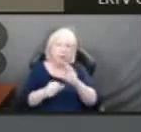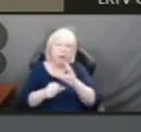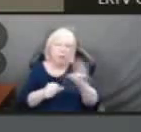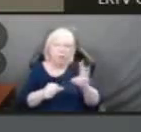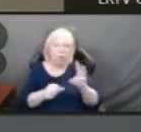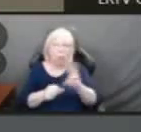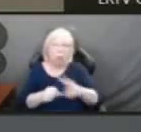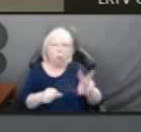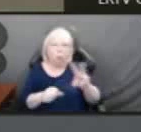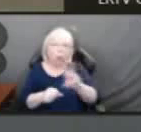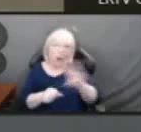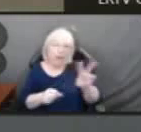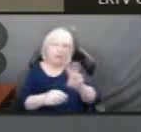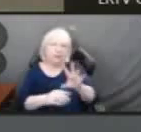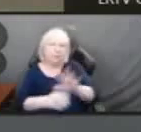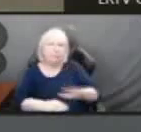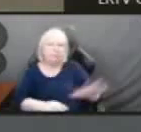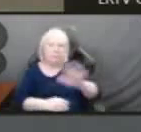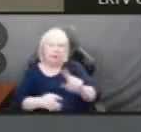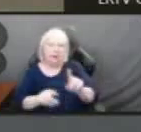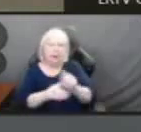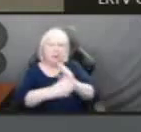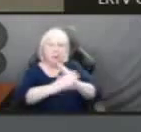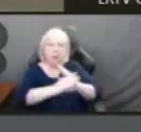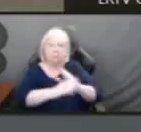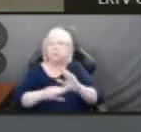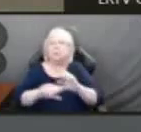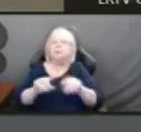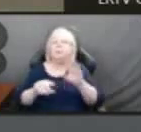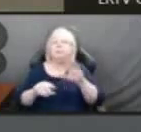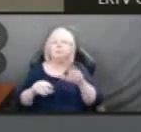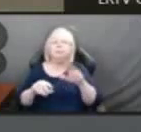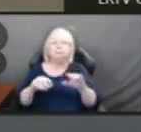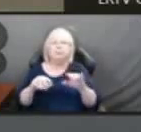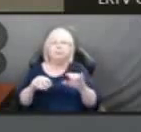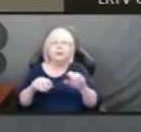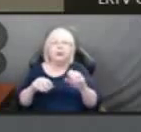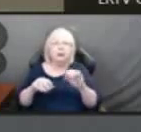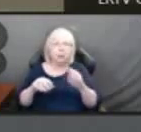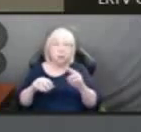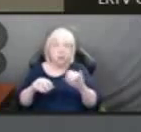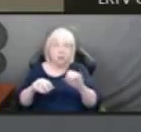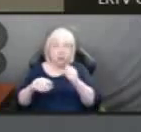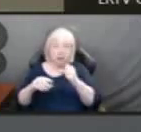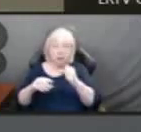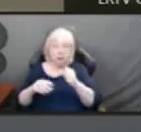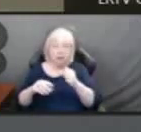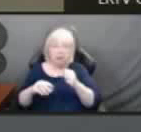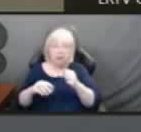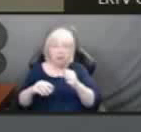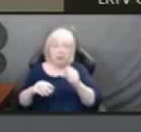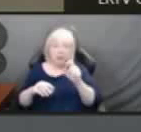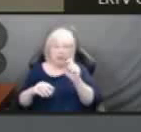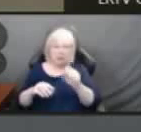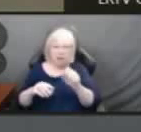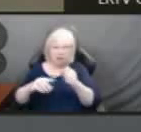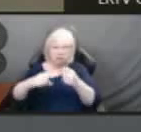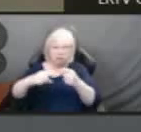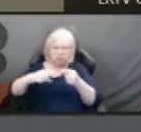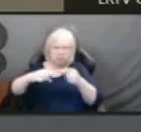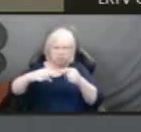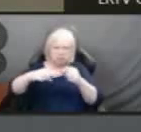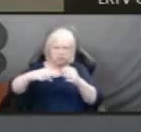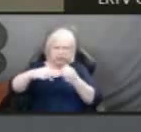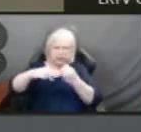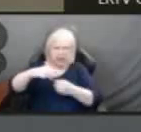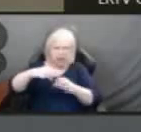then, Jamie, the facility due south of the dot, what's on the map